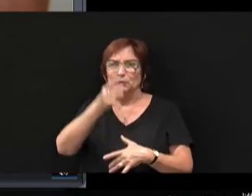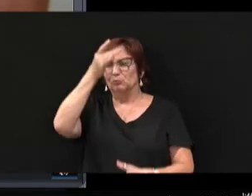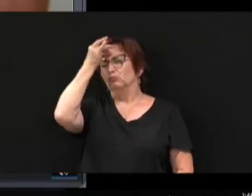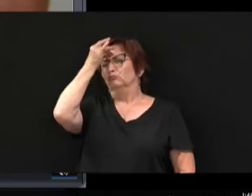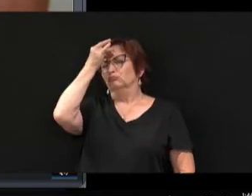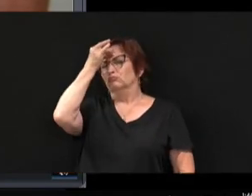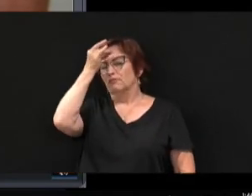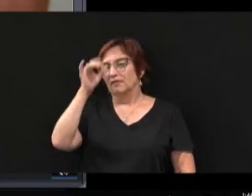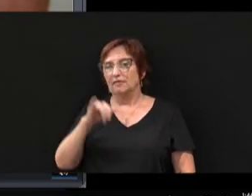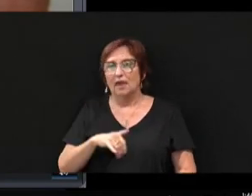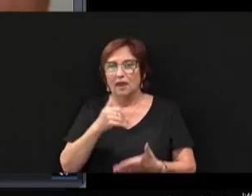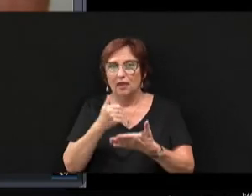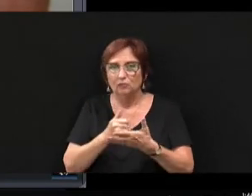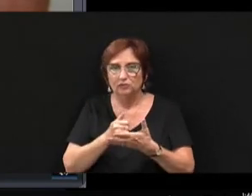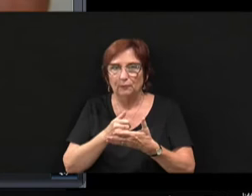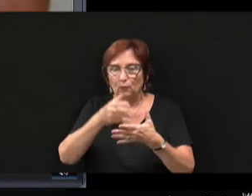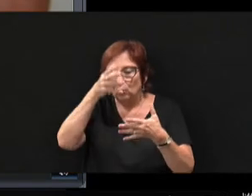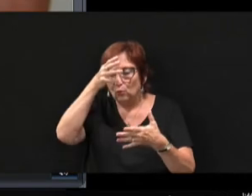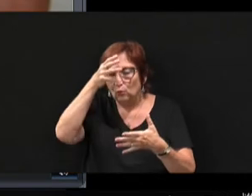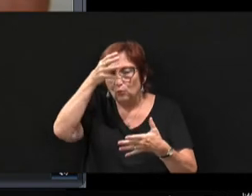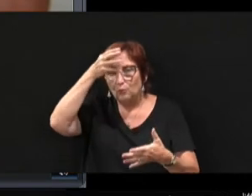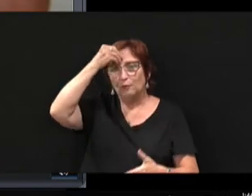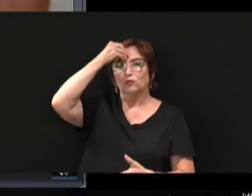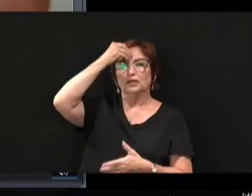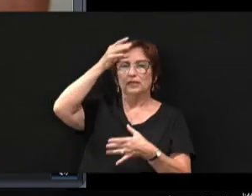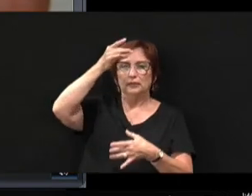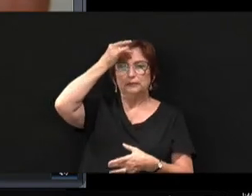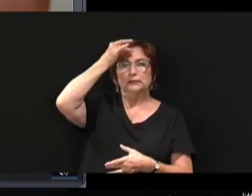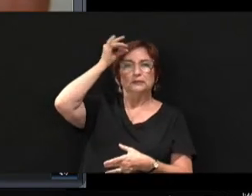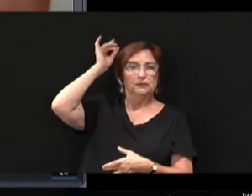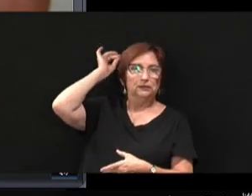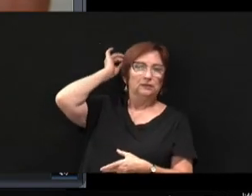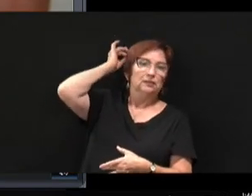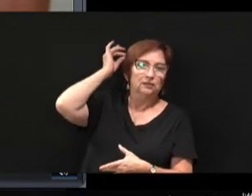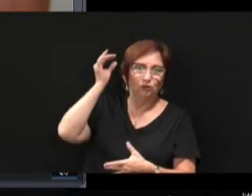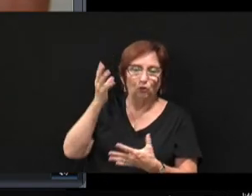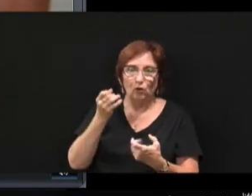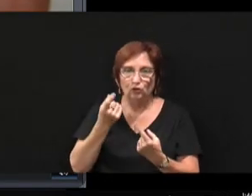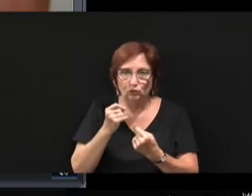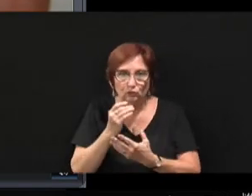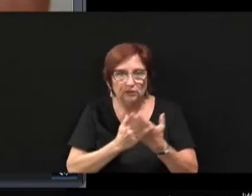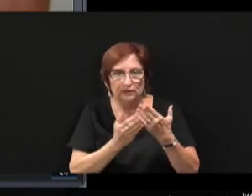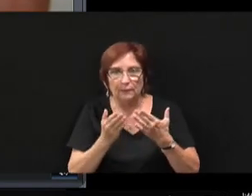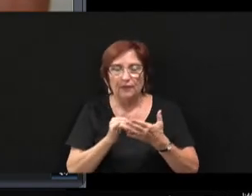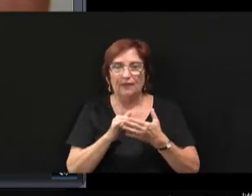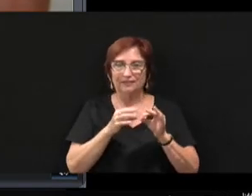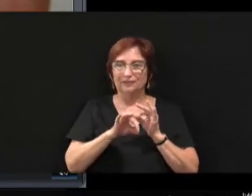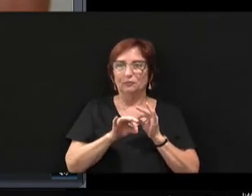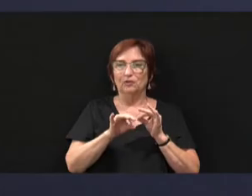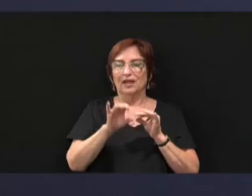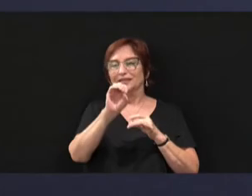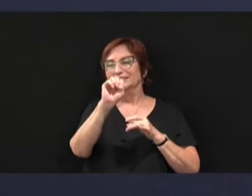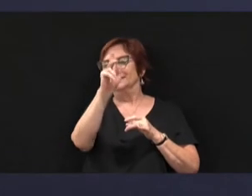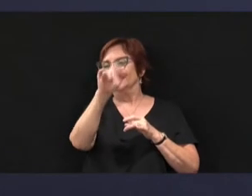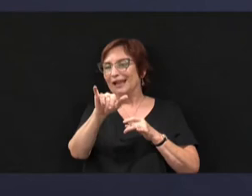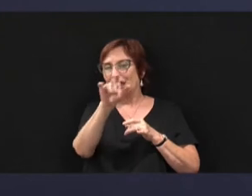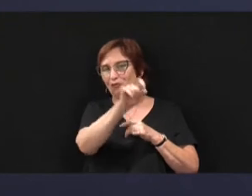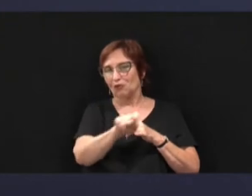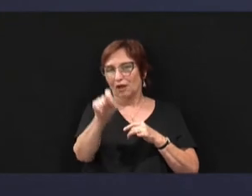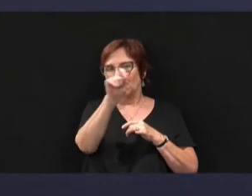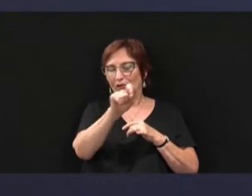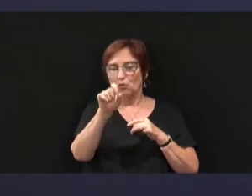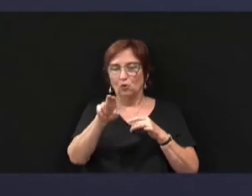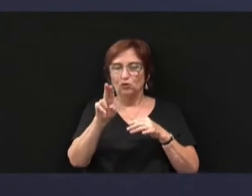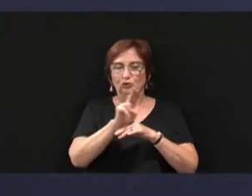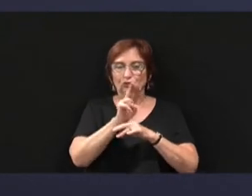helps it get into the brain. So you want them to do something. Either skywrite, which is as simple as can be, or a textured